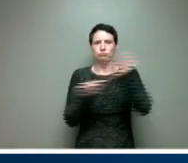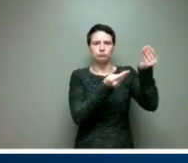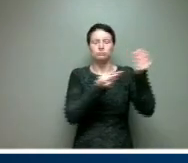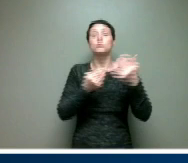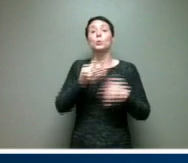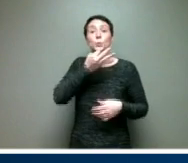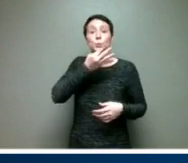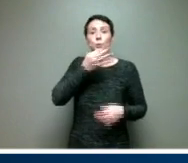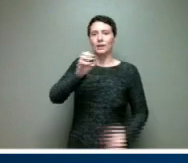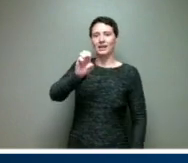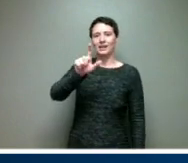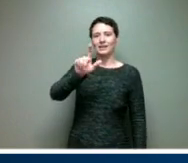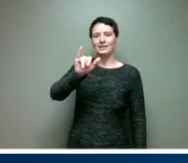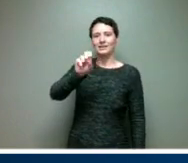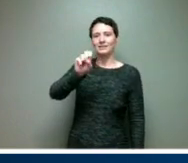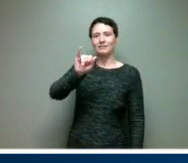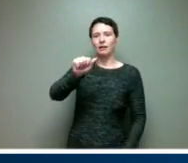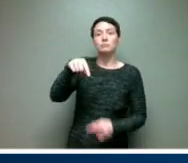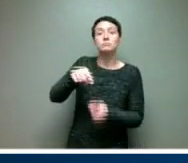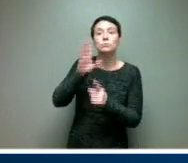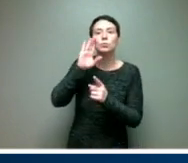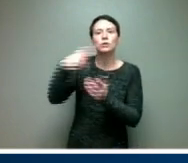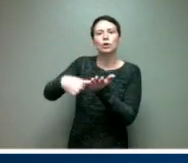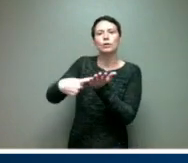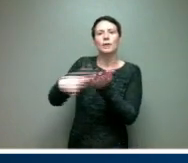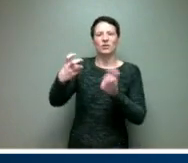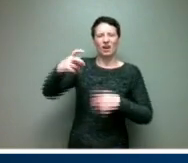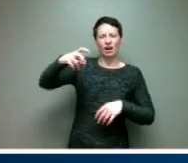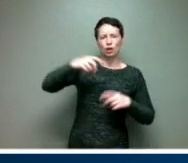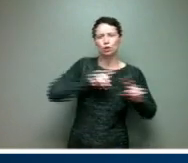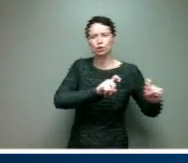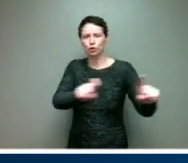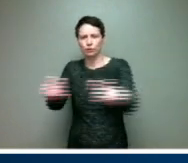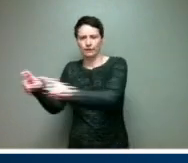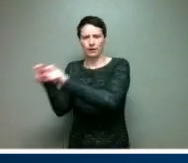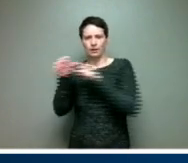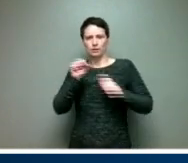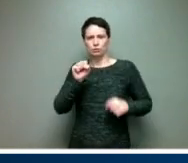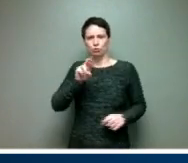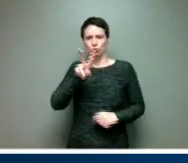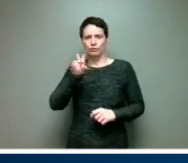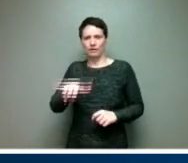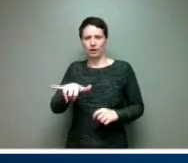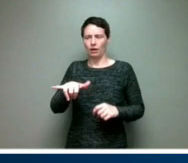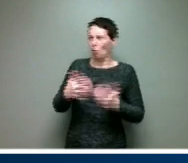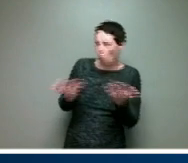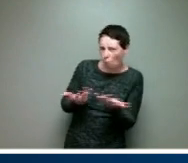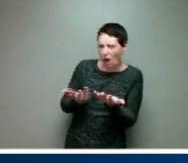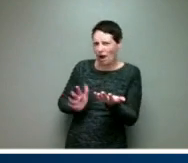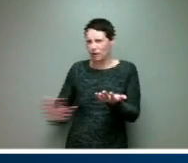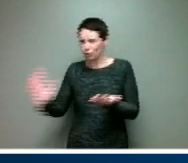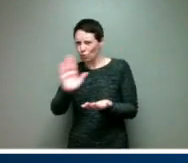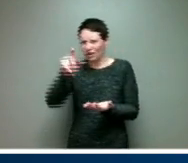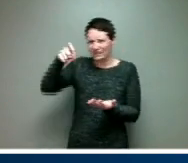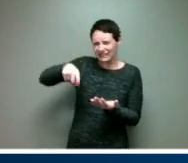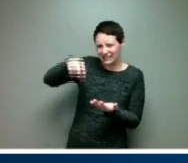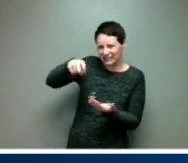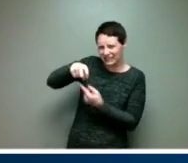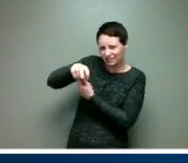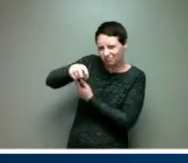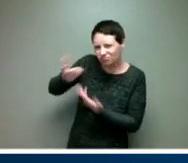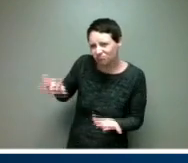needs survey that we actually have for our families, because that was so important that the district would be more family